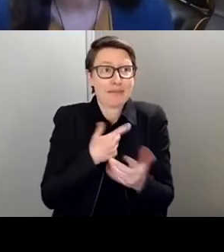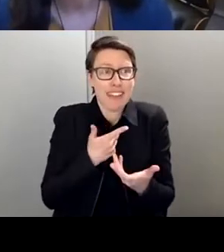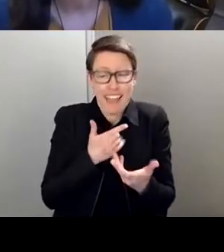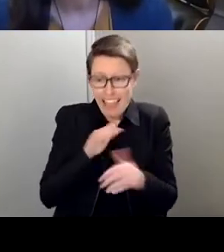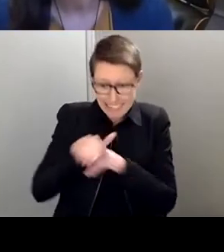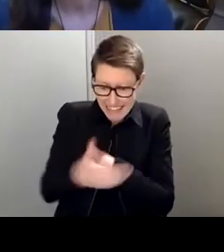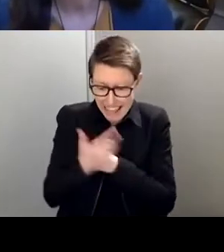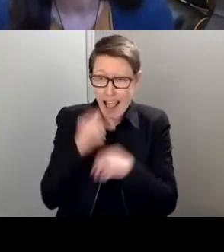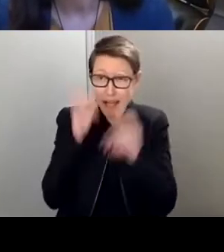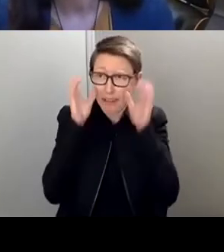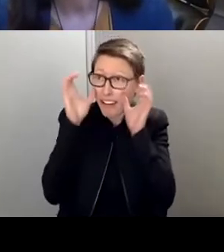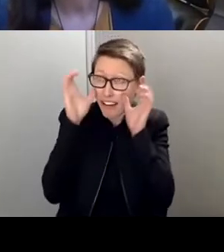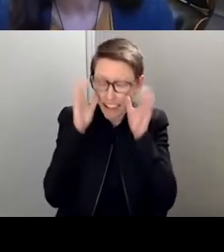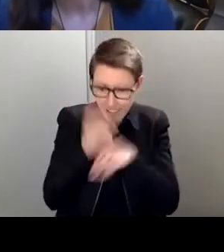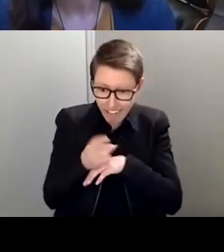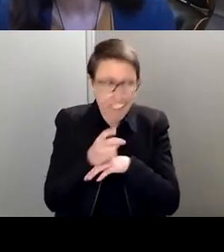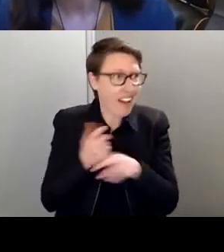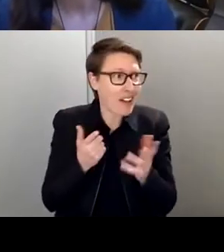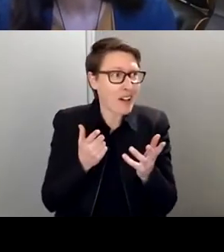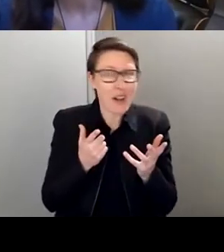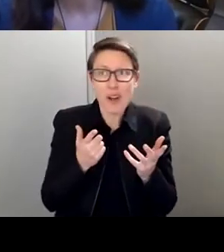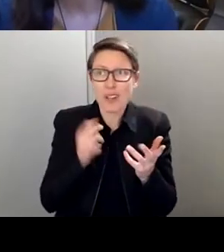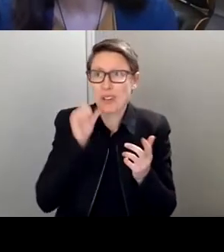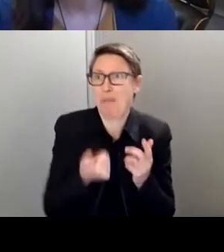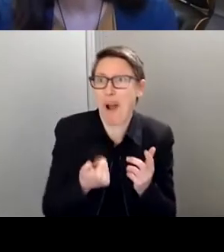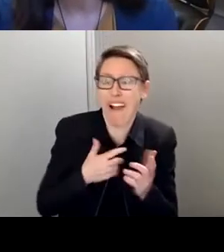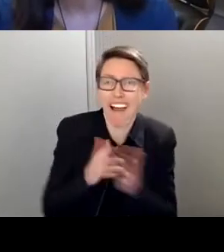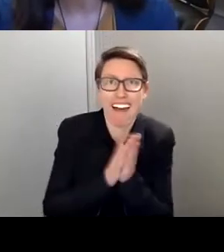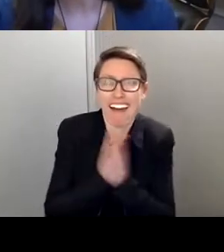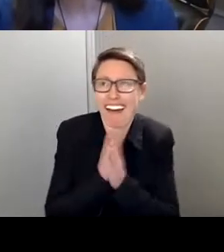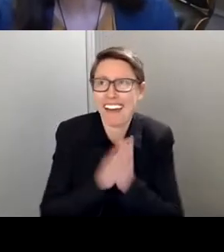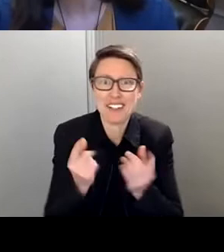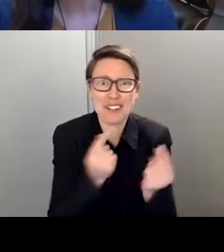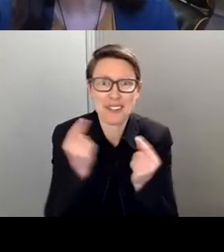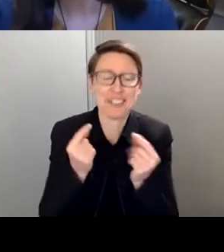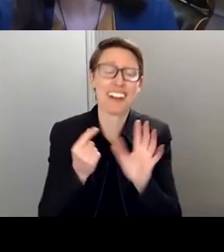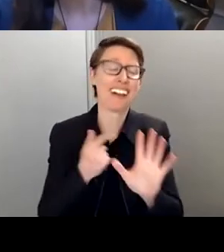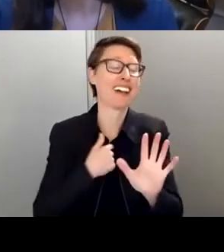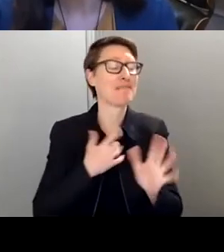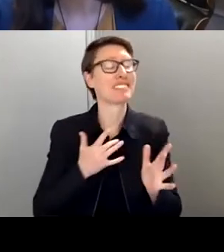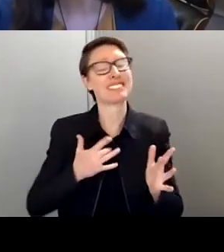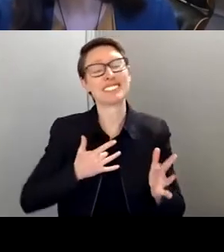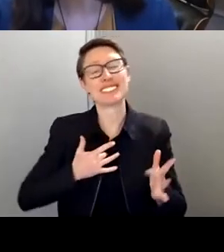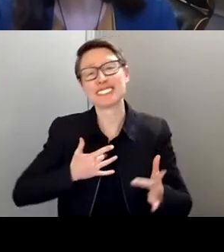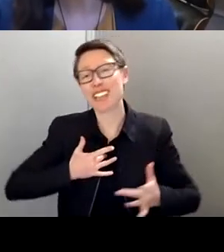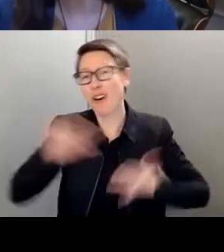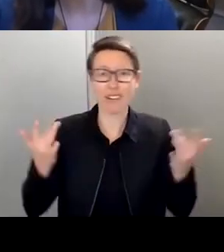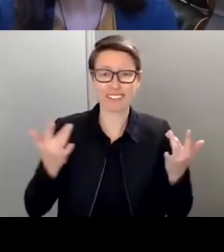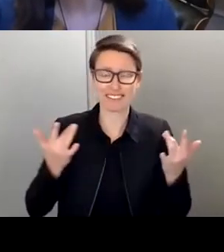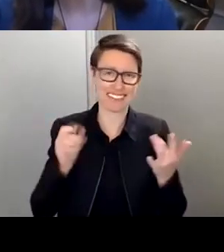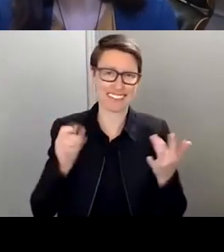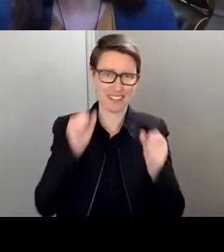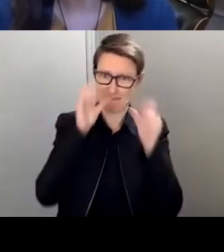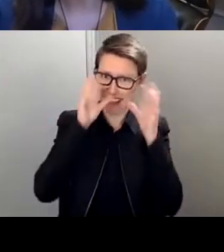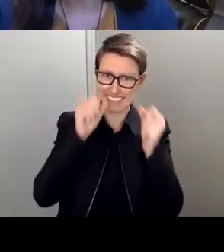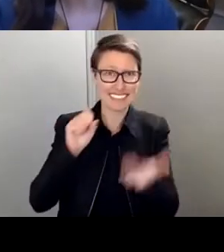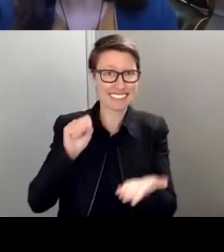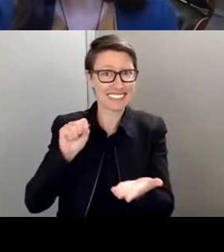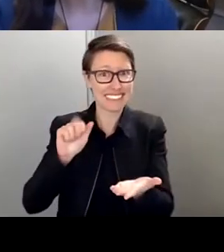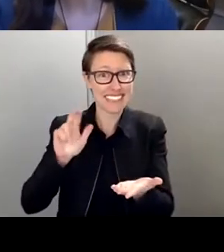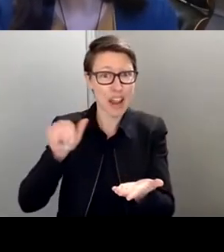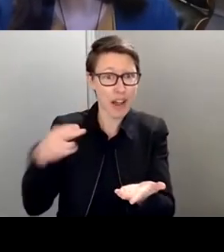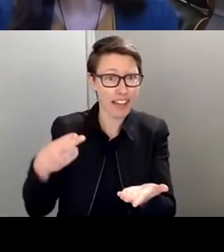can I do tomorrow? It's an amazing position to be in. That's awesome. Really, that's really, really, really cool. Yeah. Sarah, how about you?